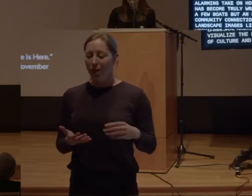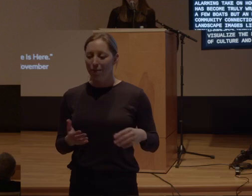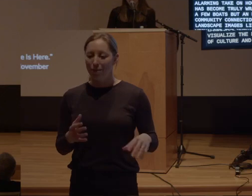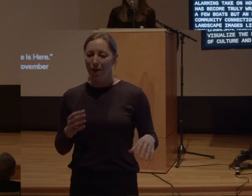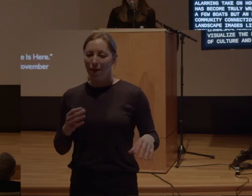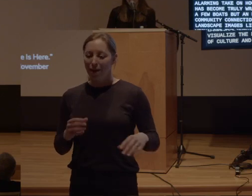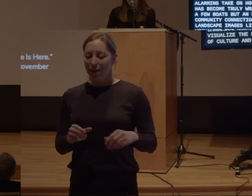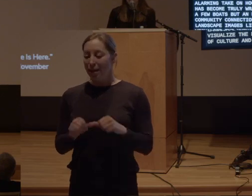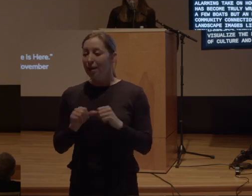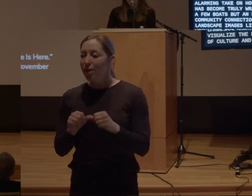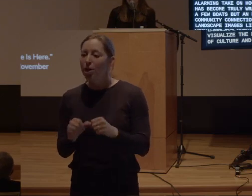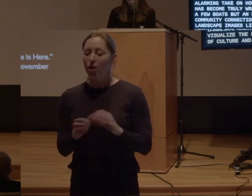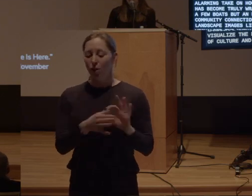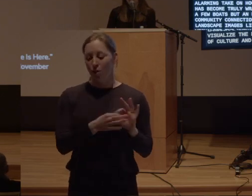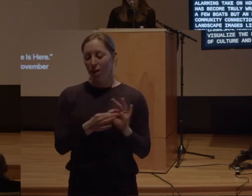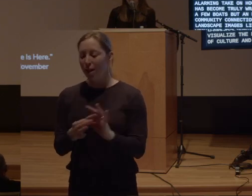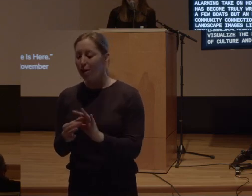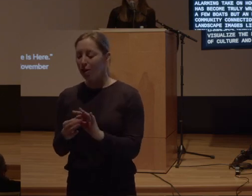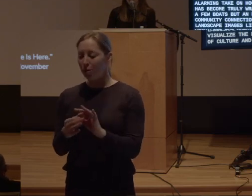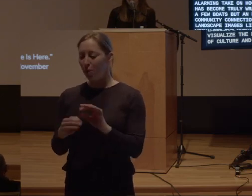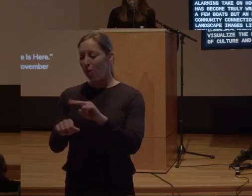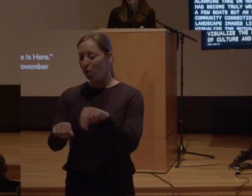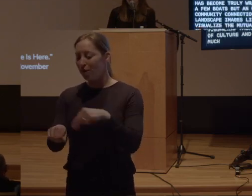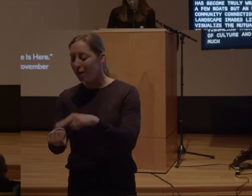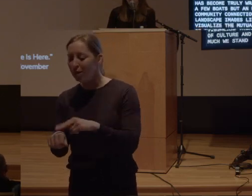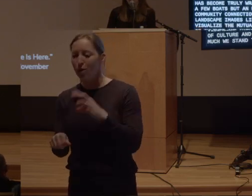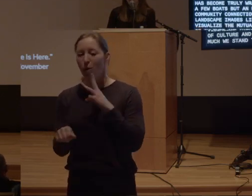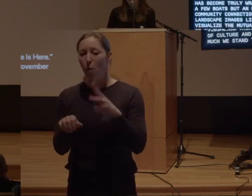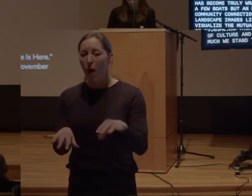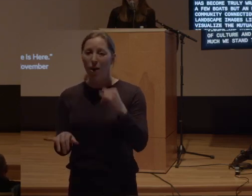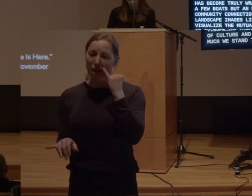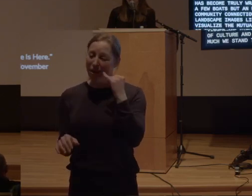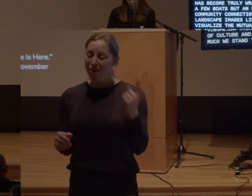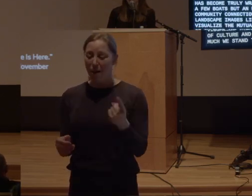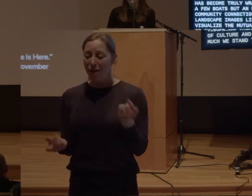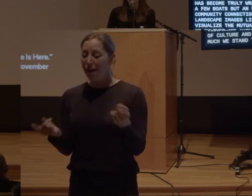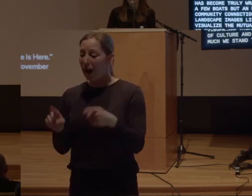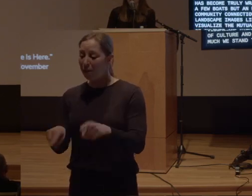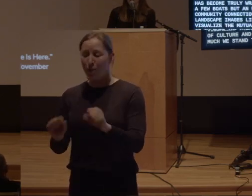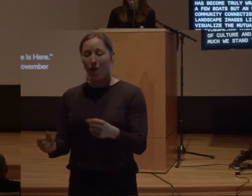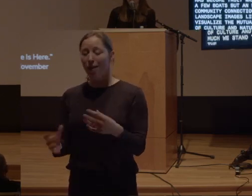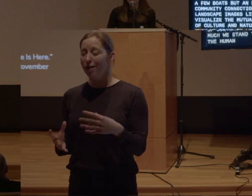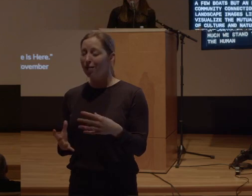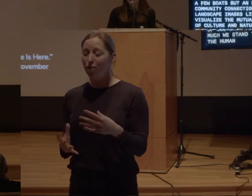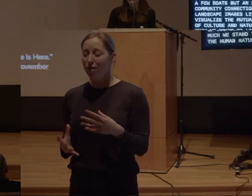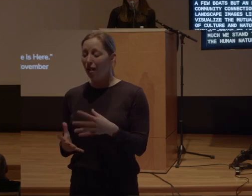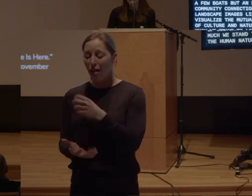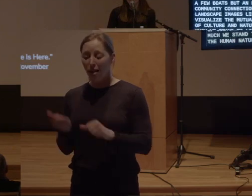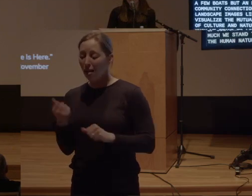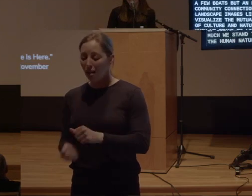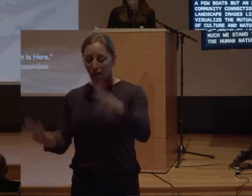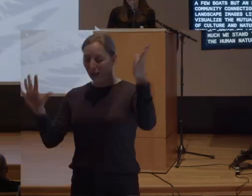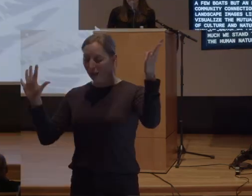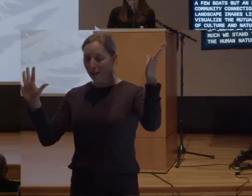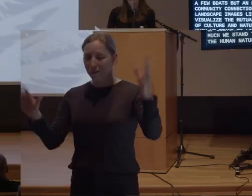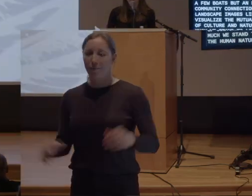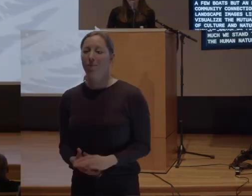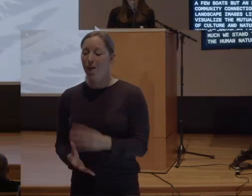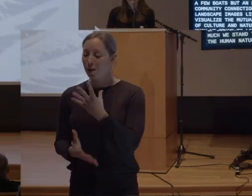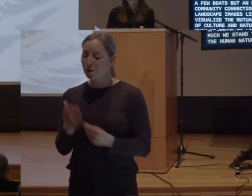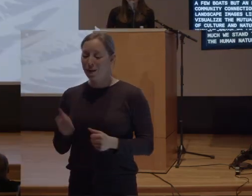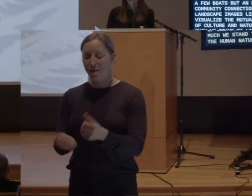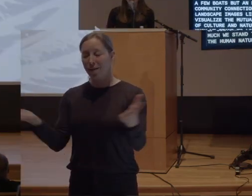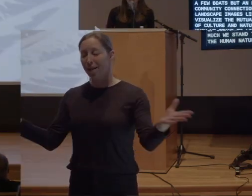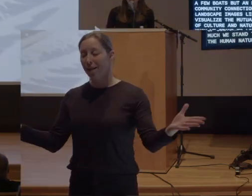nature, and help us appreciate how much we stand to lose should we fail to redress the human nature balance.